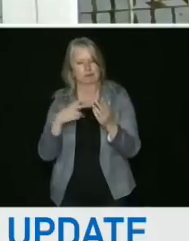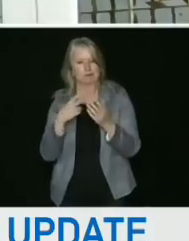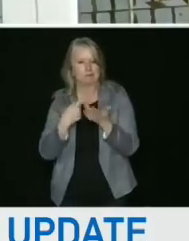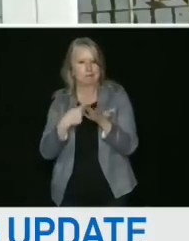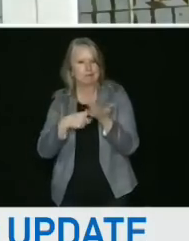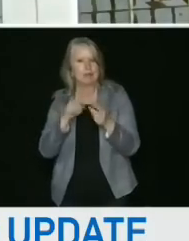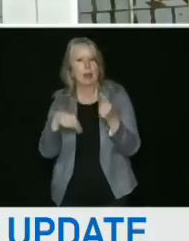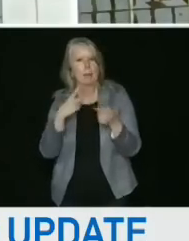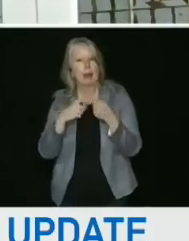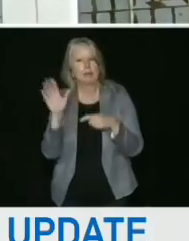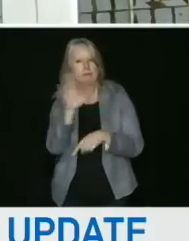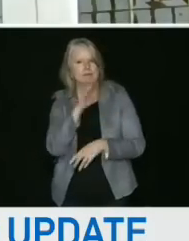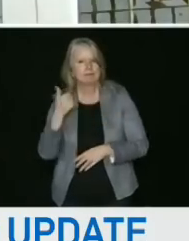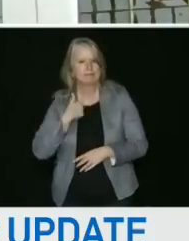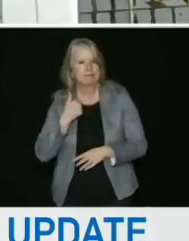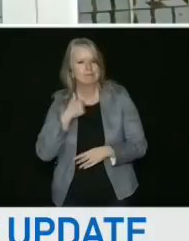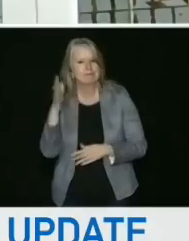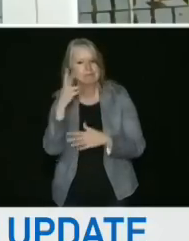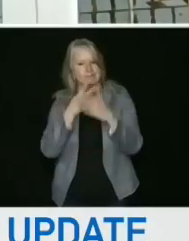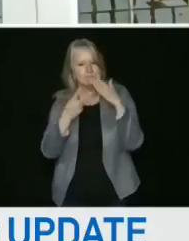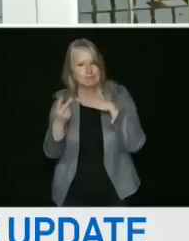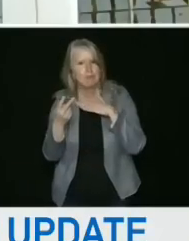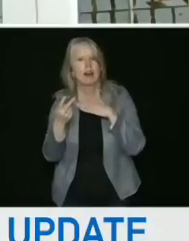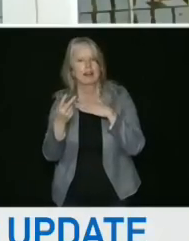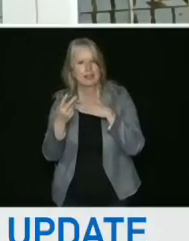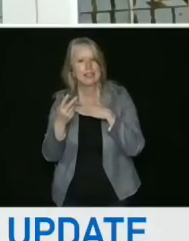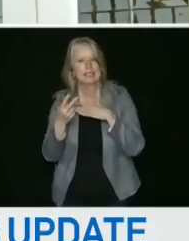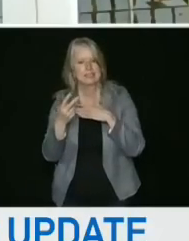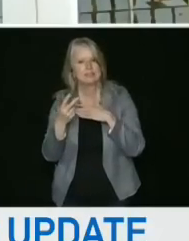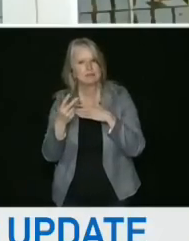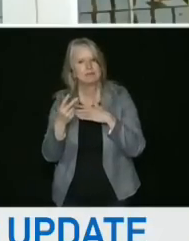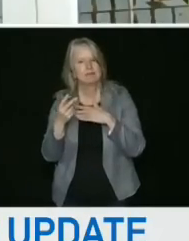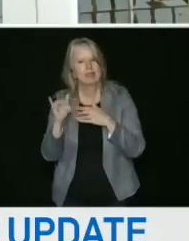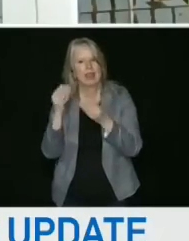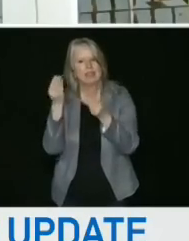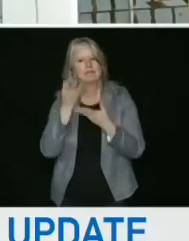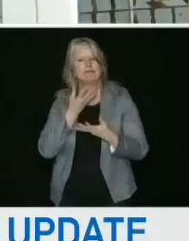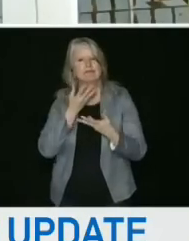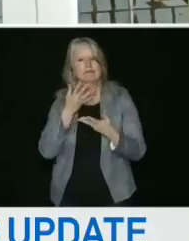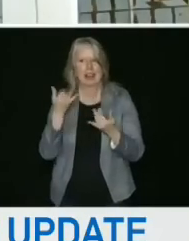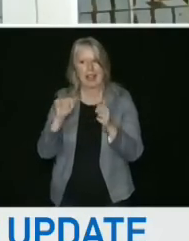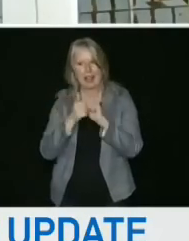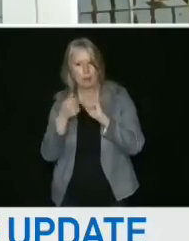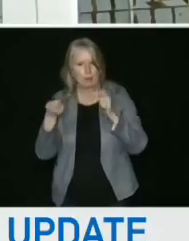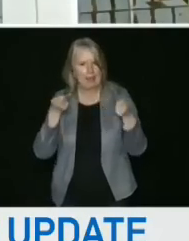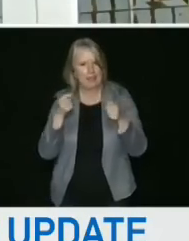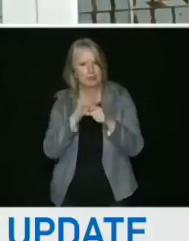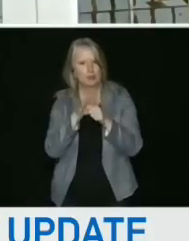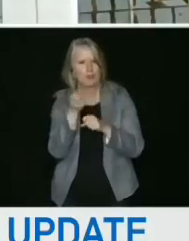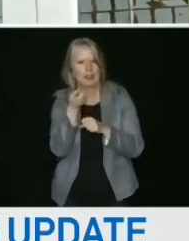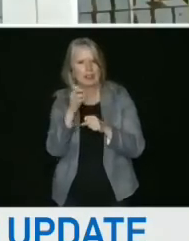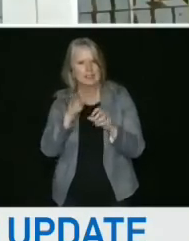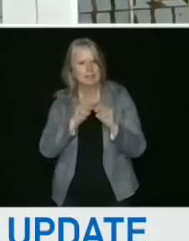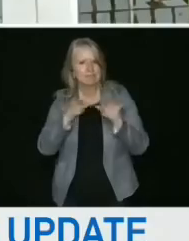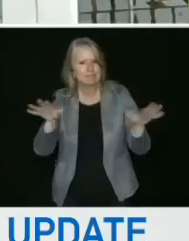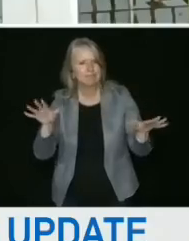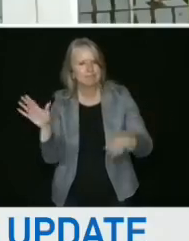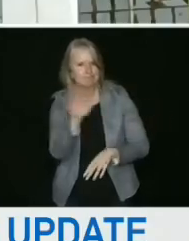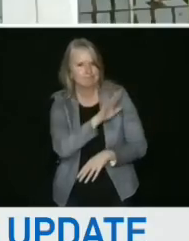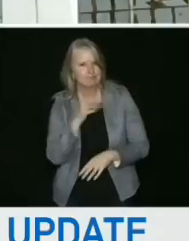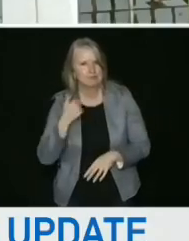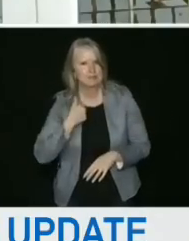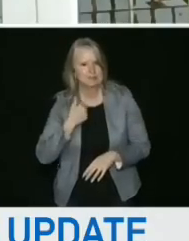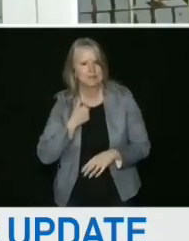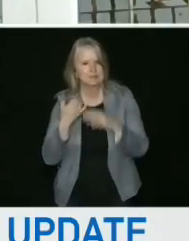and modeling that have formed our current management of COVID-19. There are